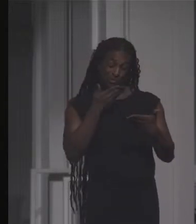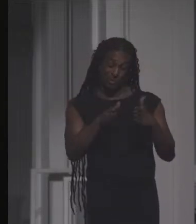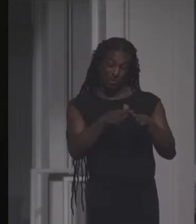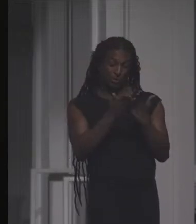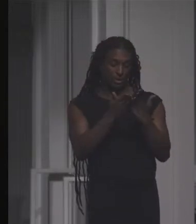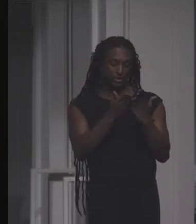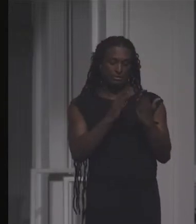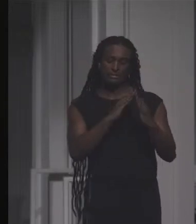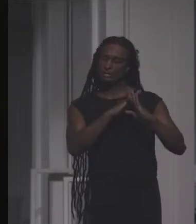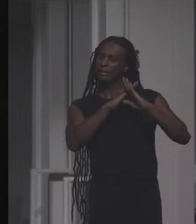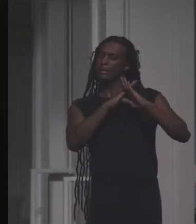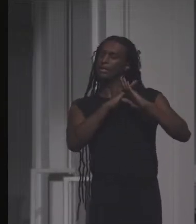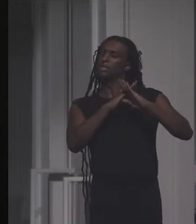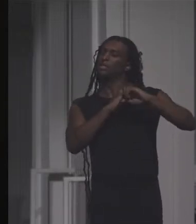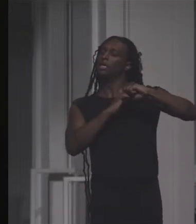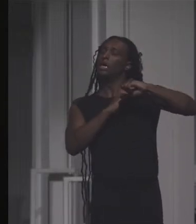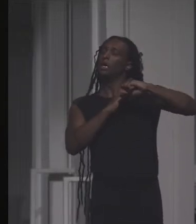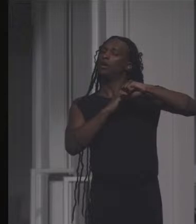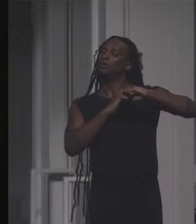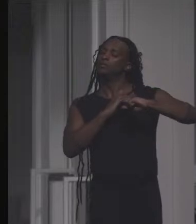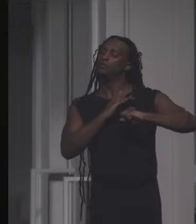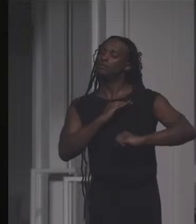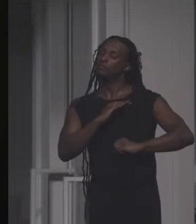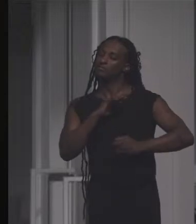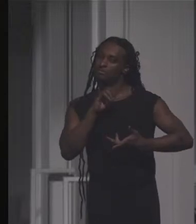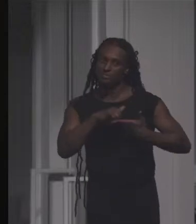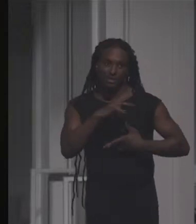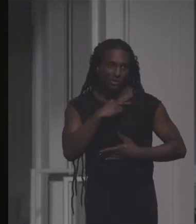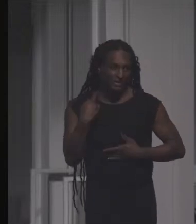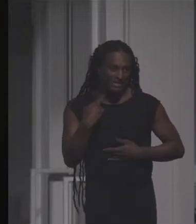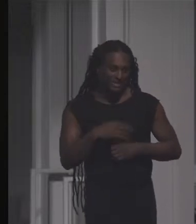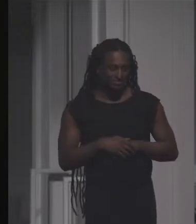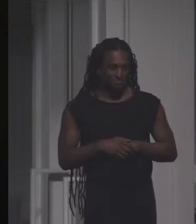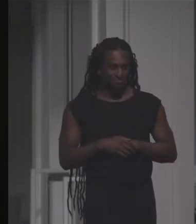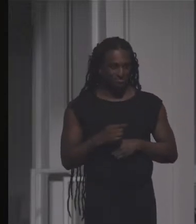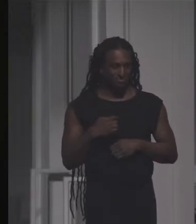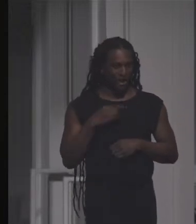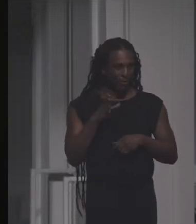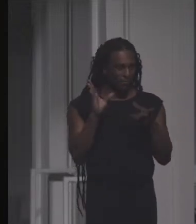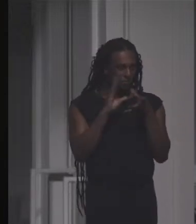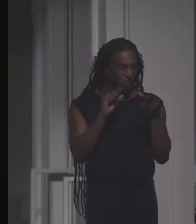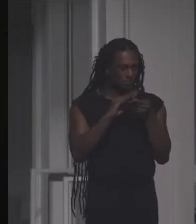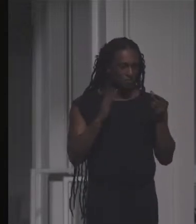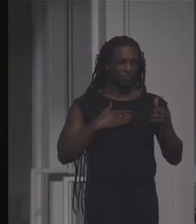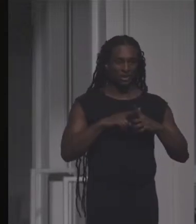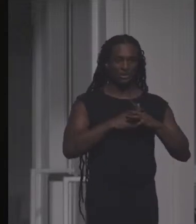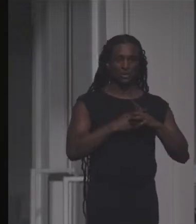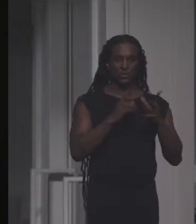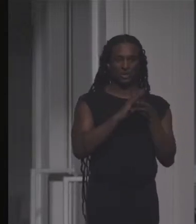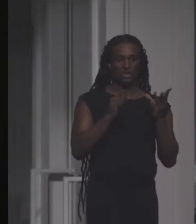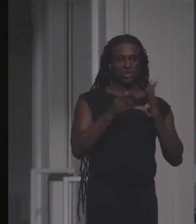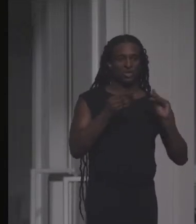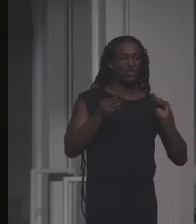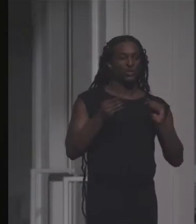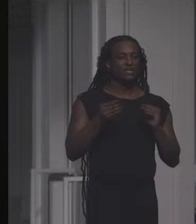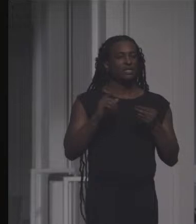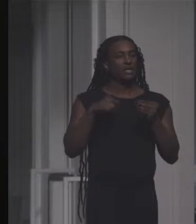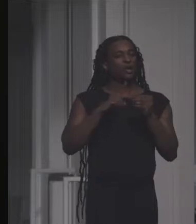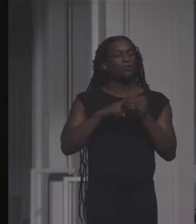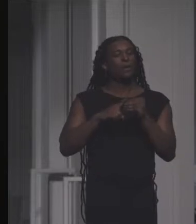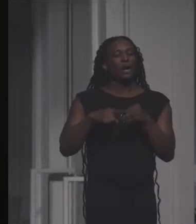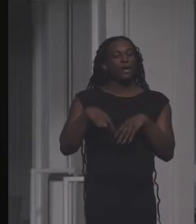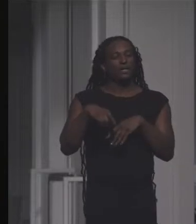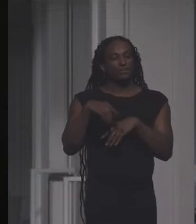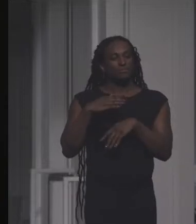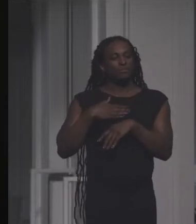risk. So I'm going to tell you the origin story of Hild and of Menewood, my historical novel set in the 7th century, so